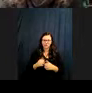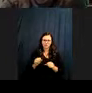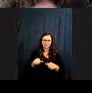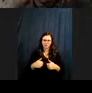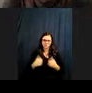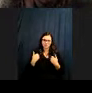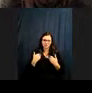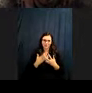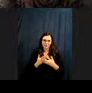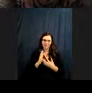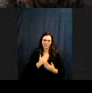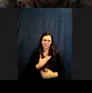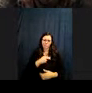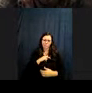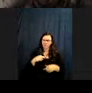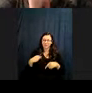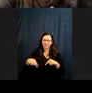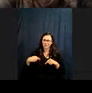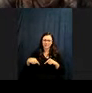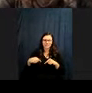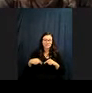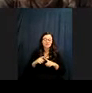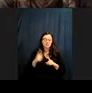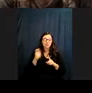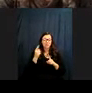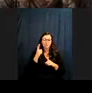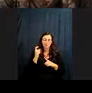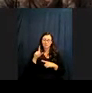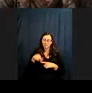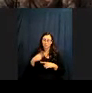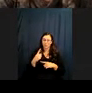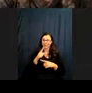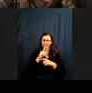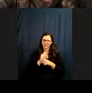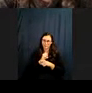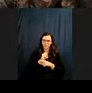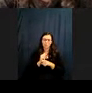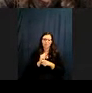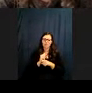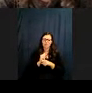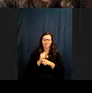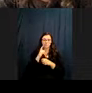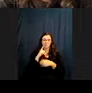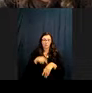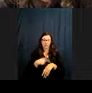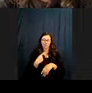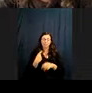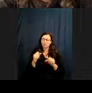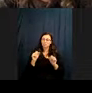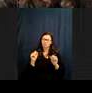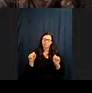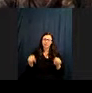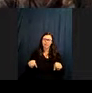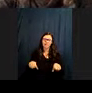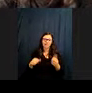own anxieties. But because it's only an actual, for a while we can.